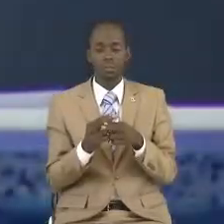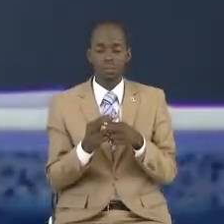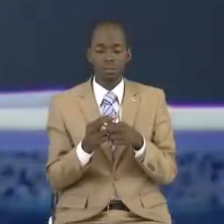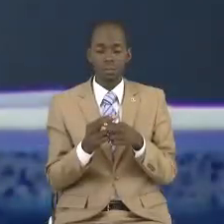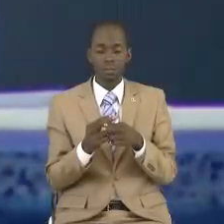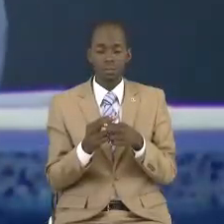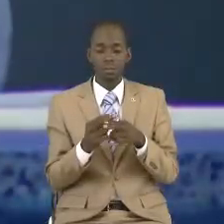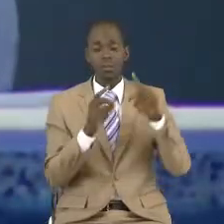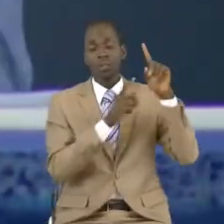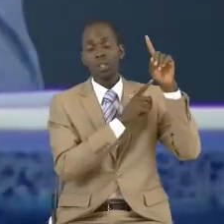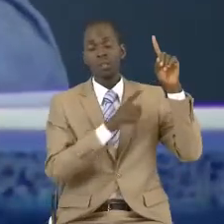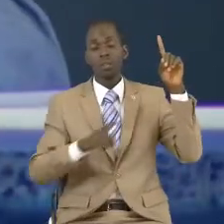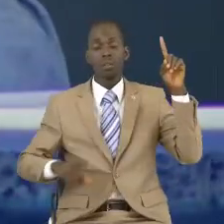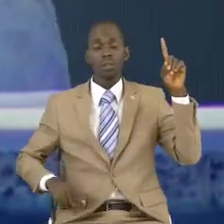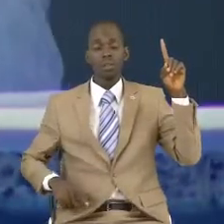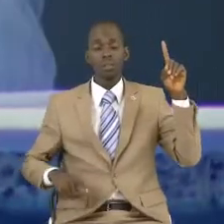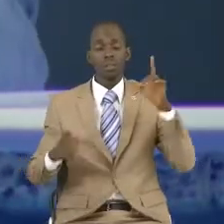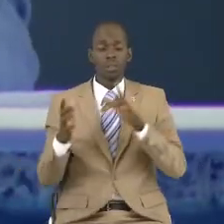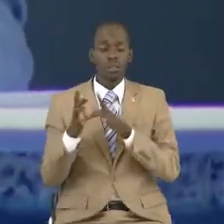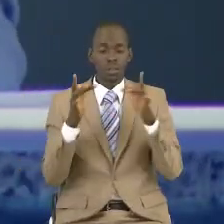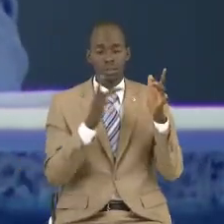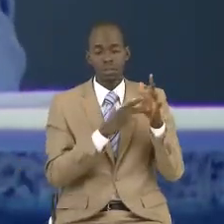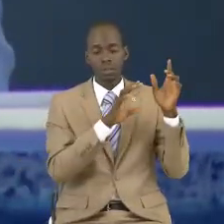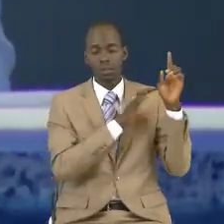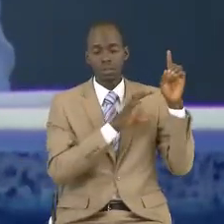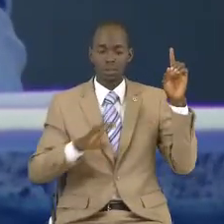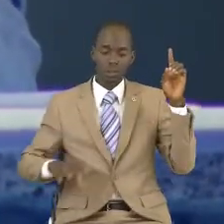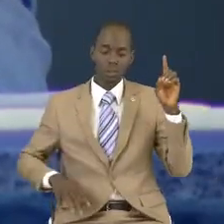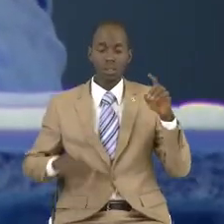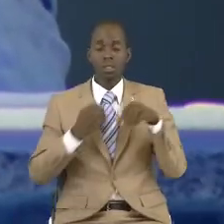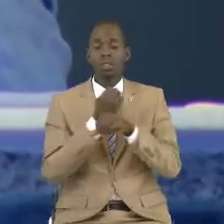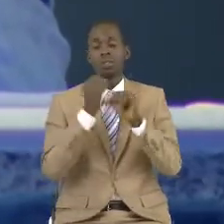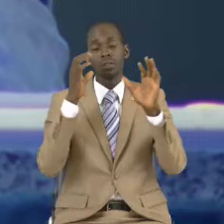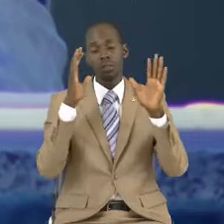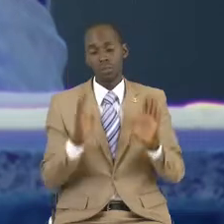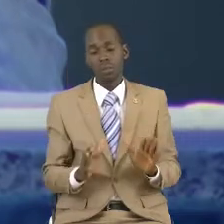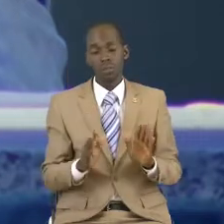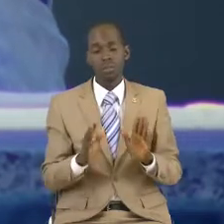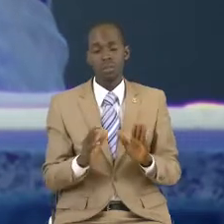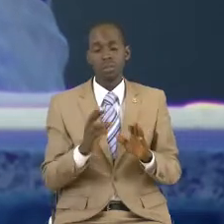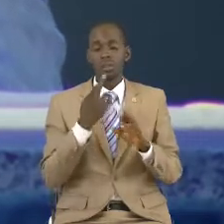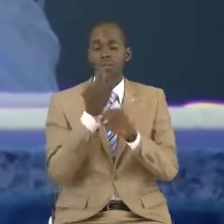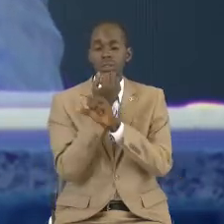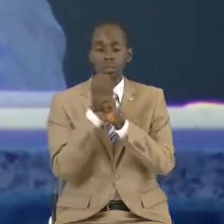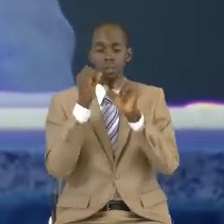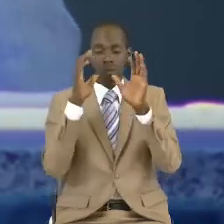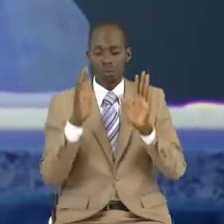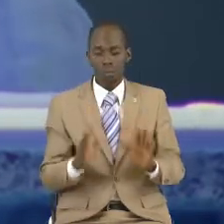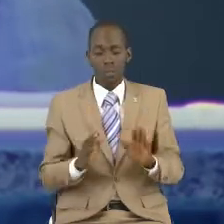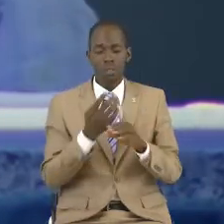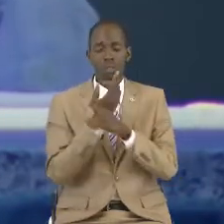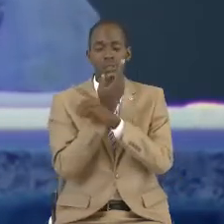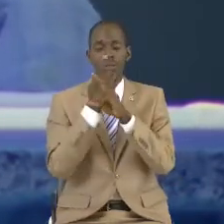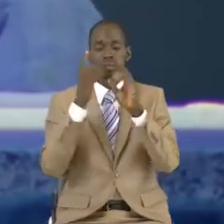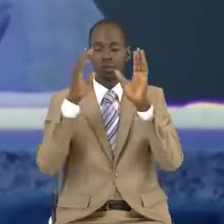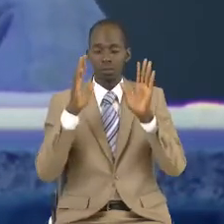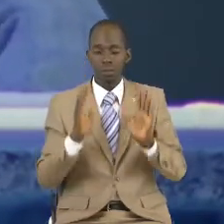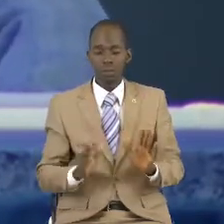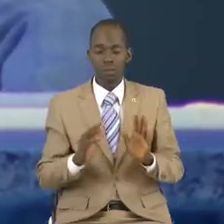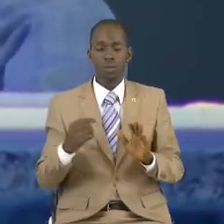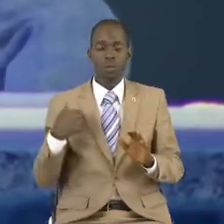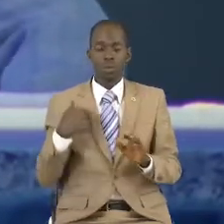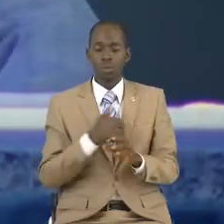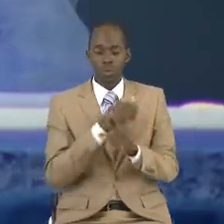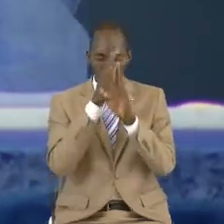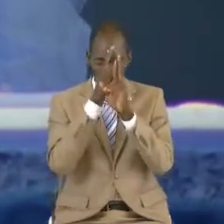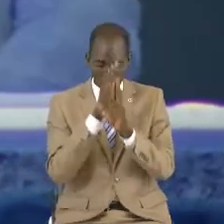lord jesus christ savior redeemer deliverer we honor you